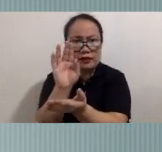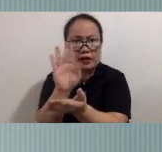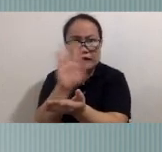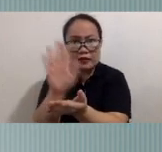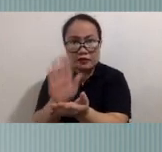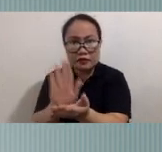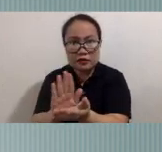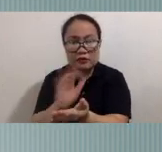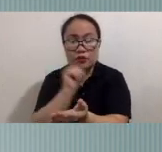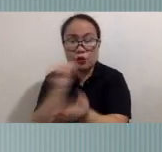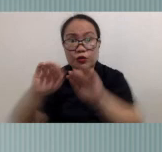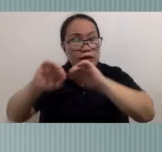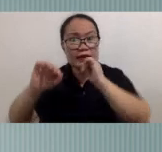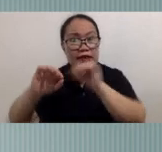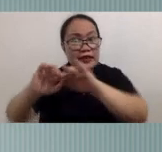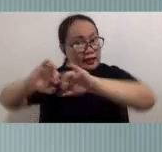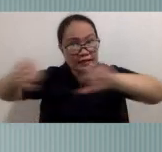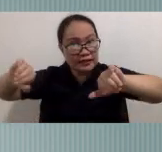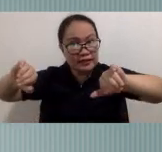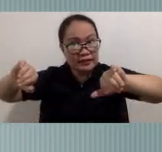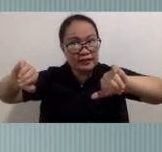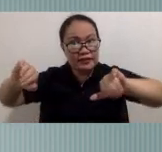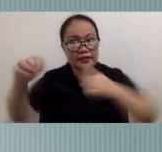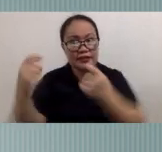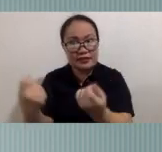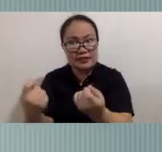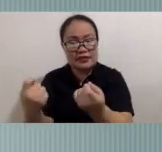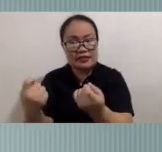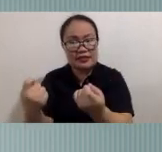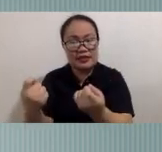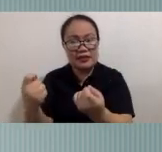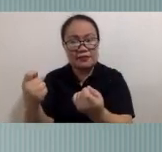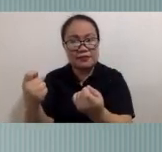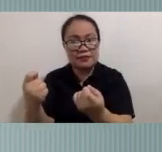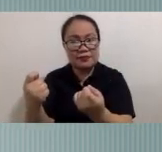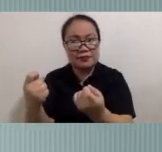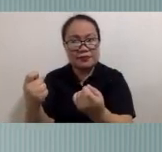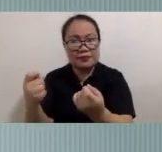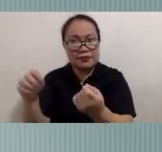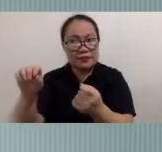sabihin, hindi siya kasama. So, therefore, this is the